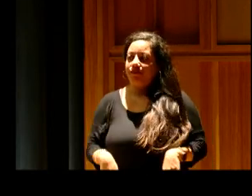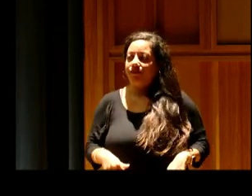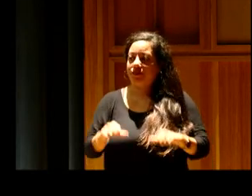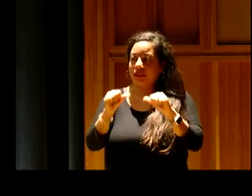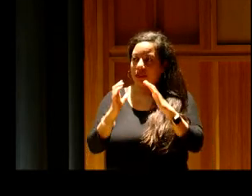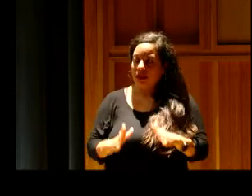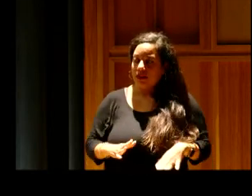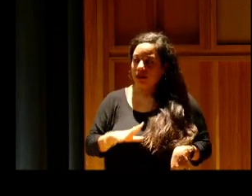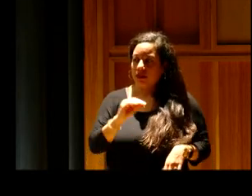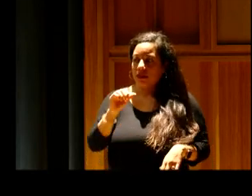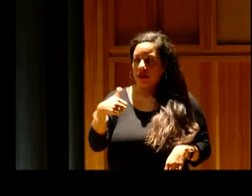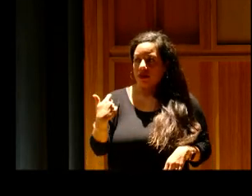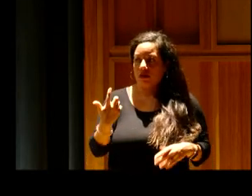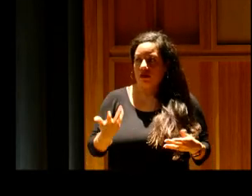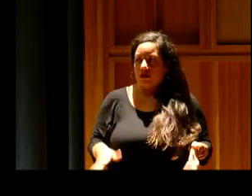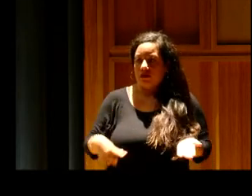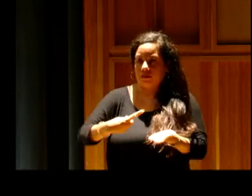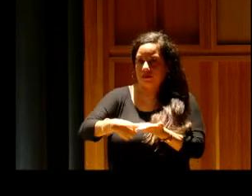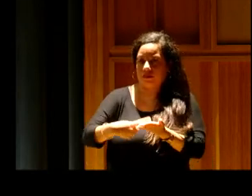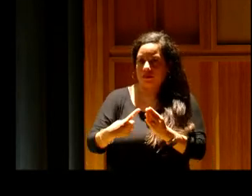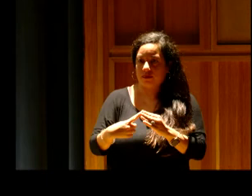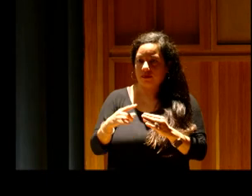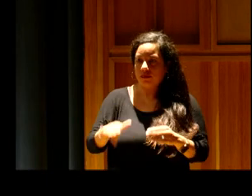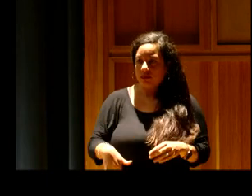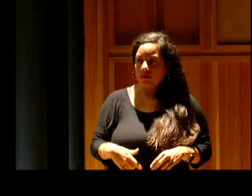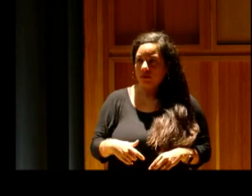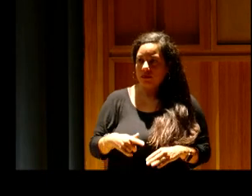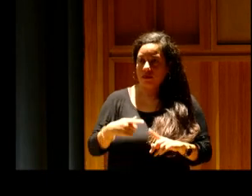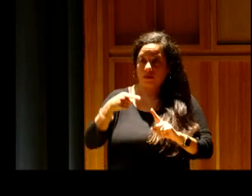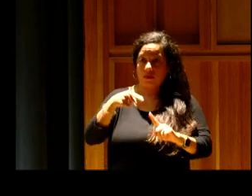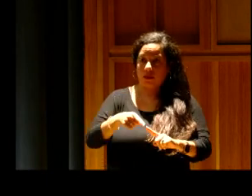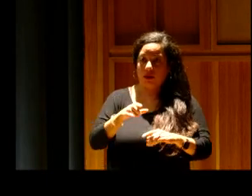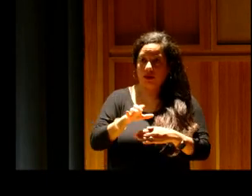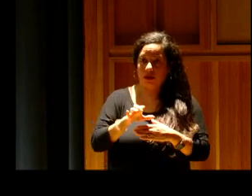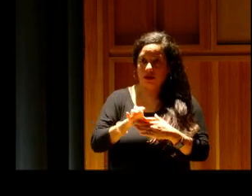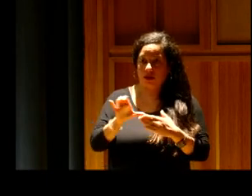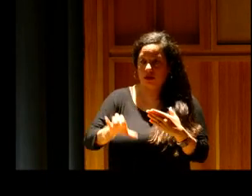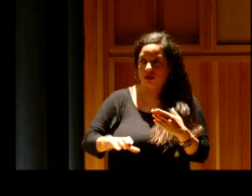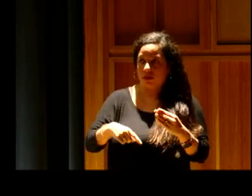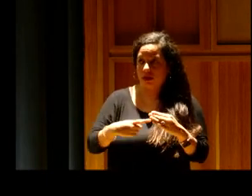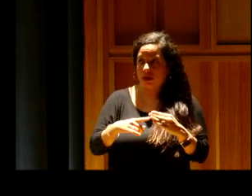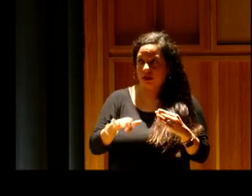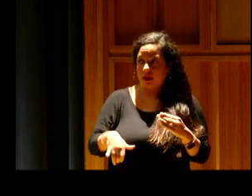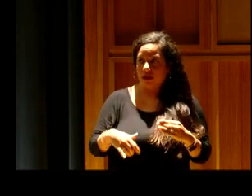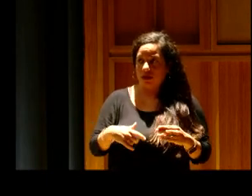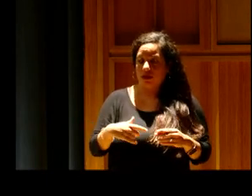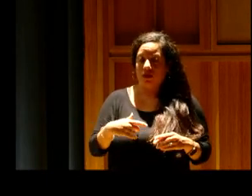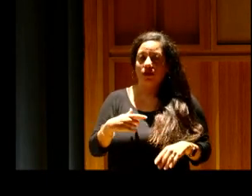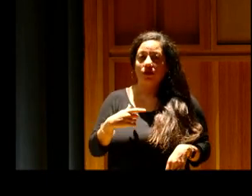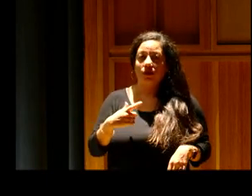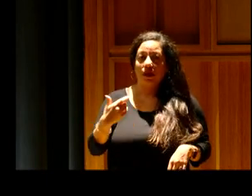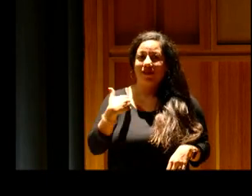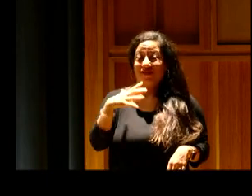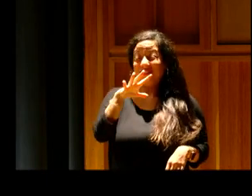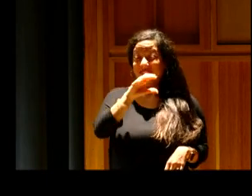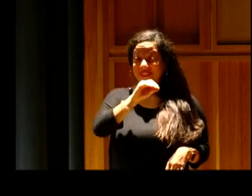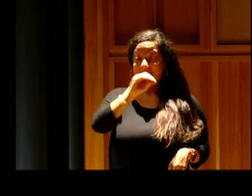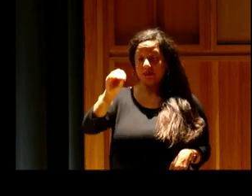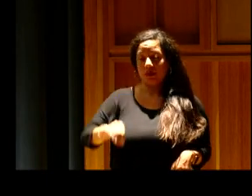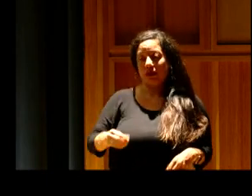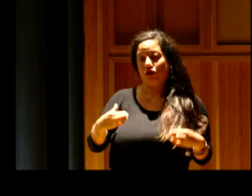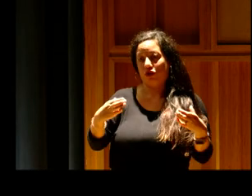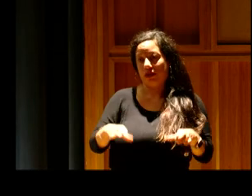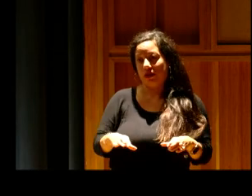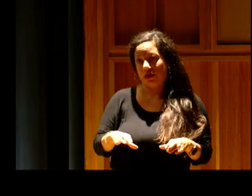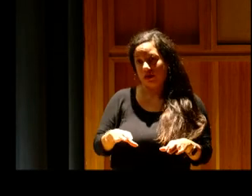also tackled that. And the basic conclusion is that in order to have a 50% chance of meeting